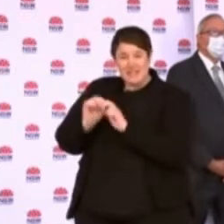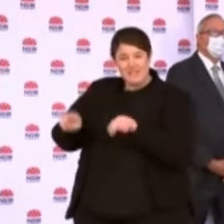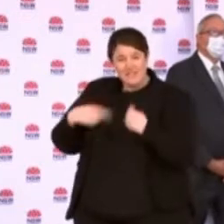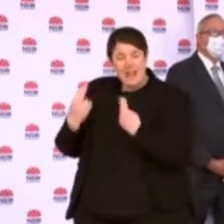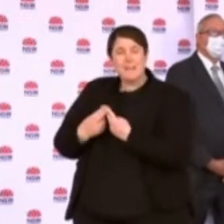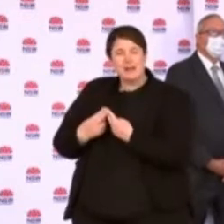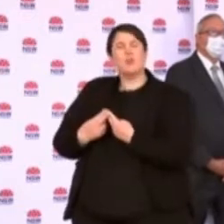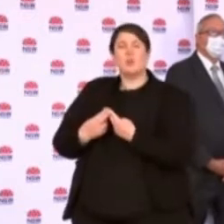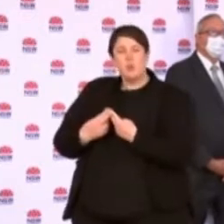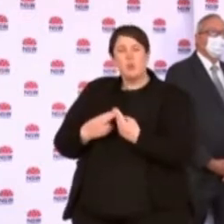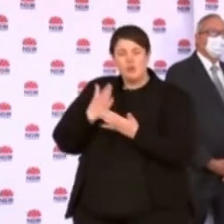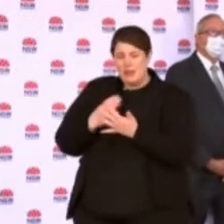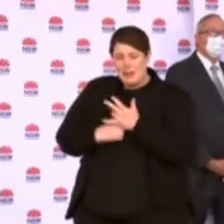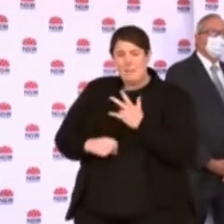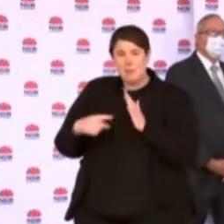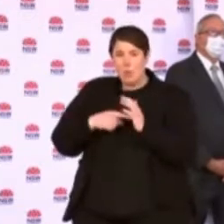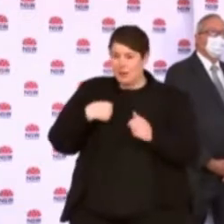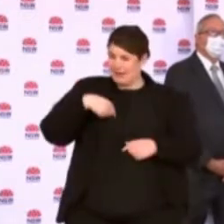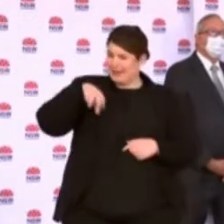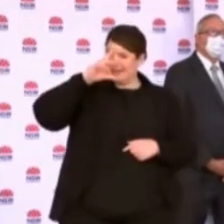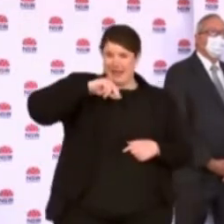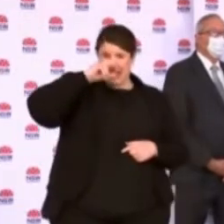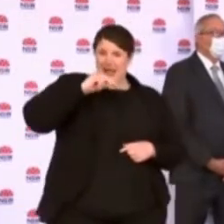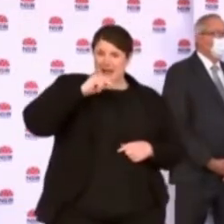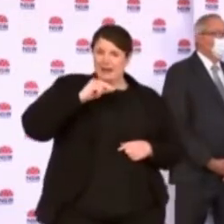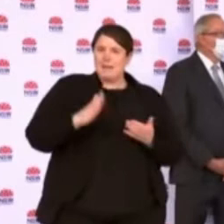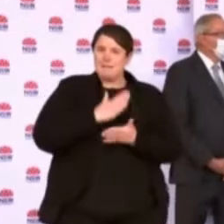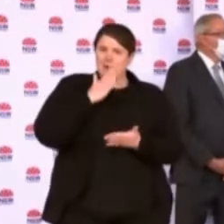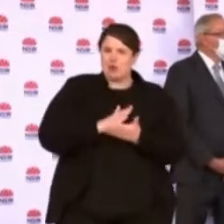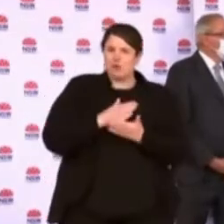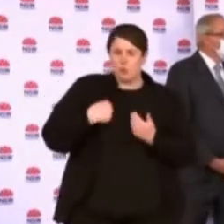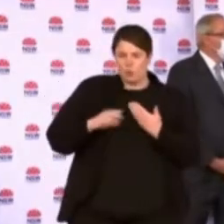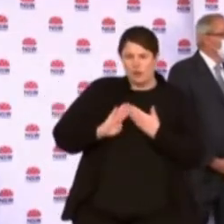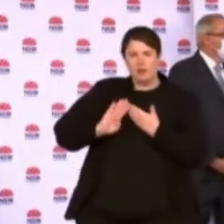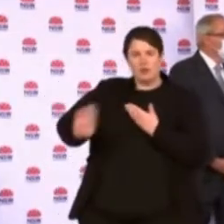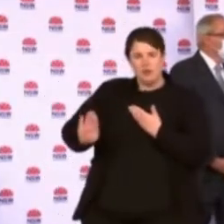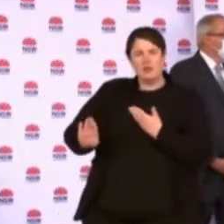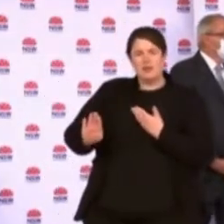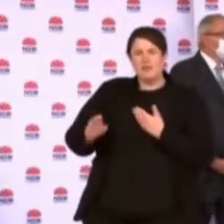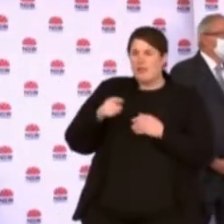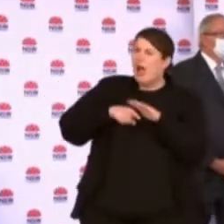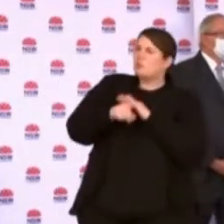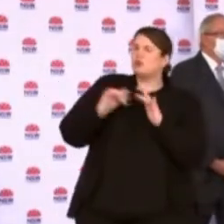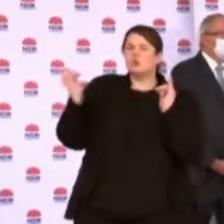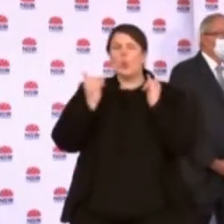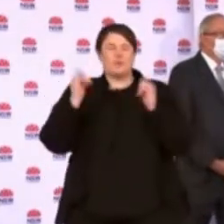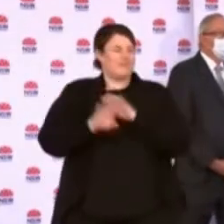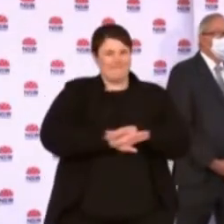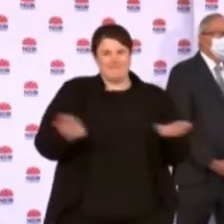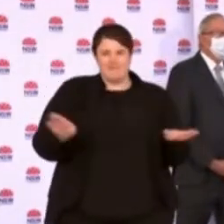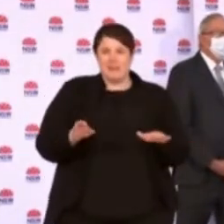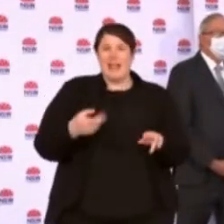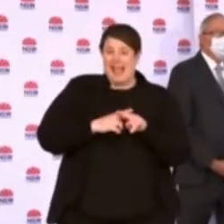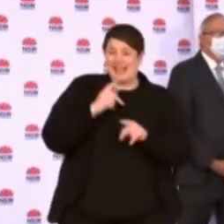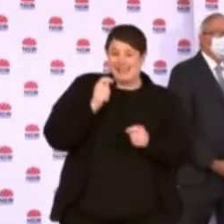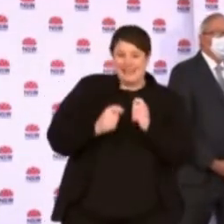it's crucial that young adults also limit their social interactions at this time and also come forward for